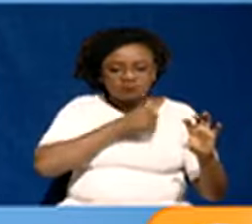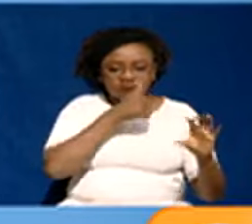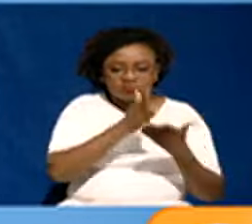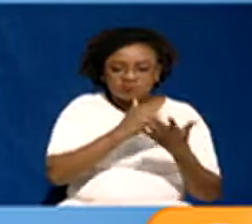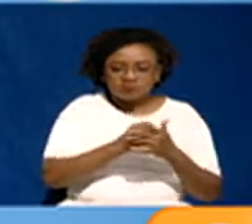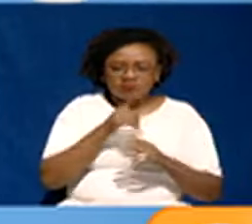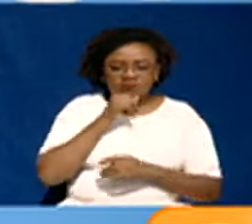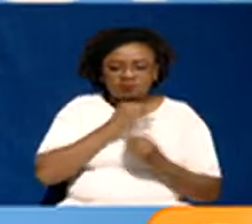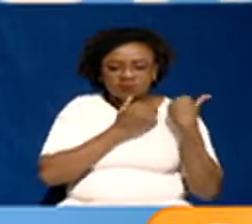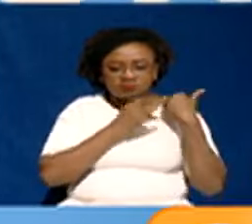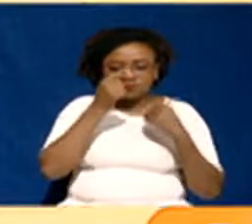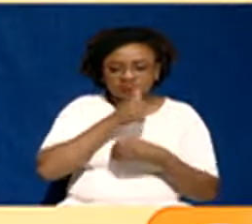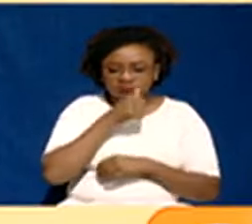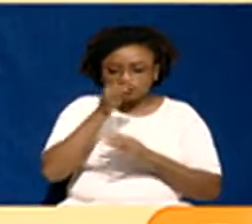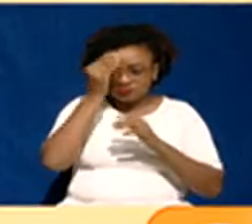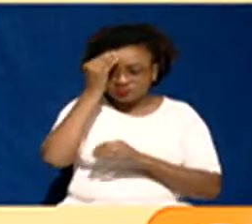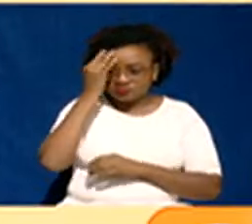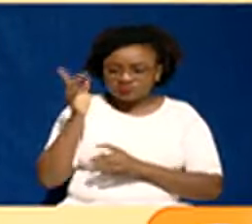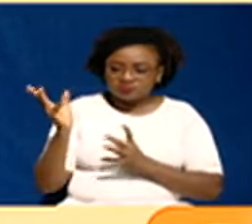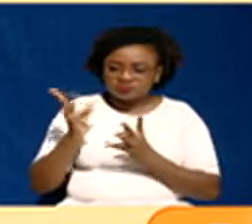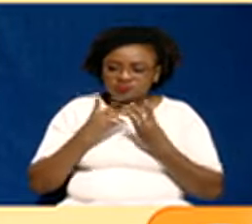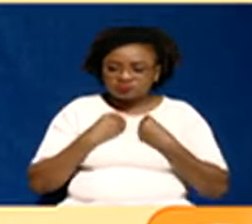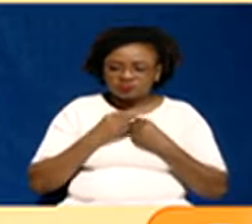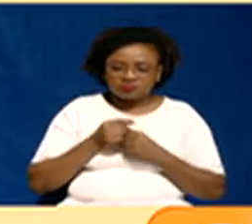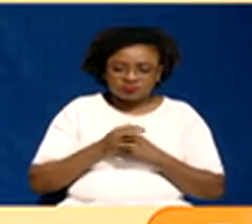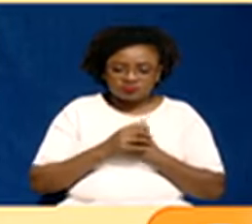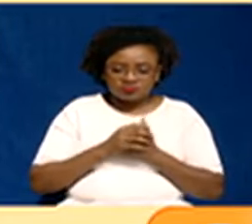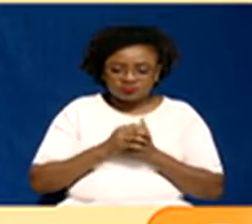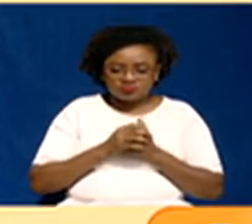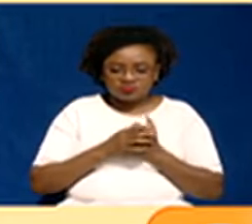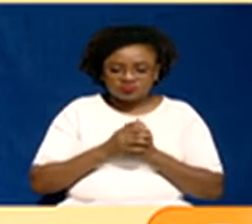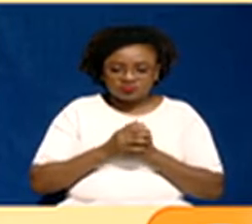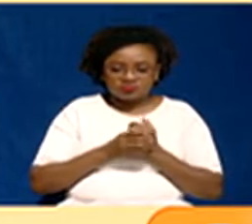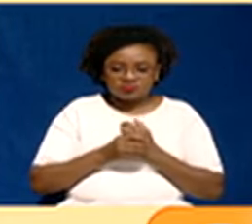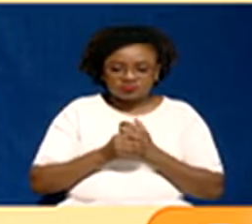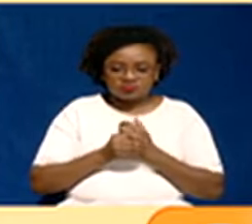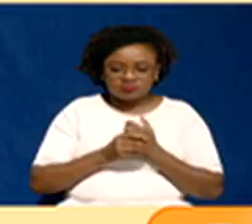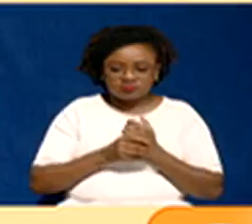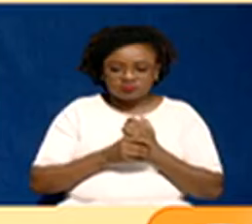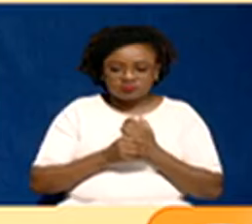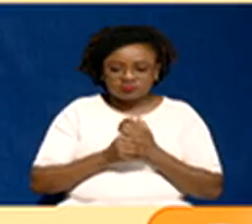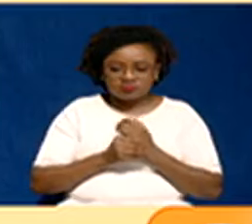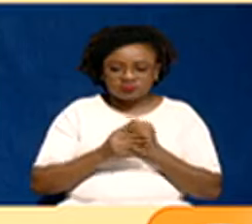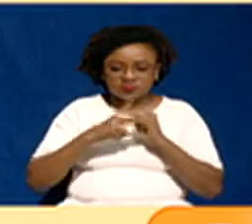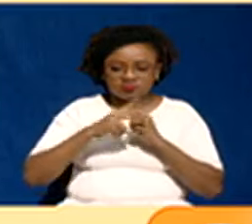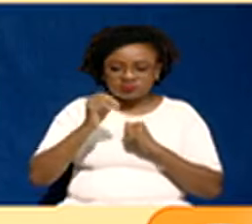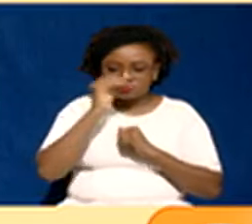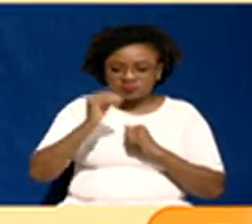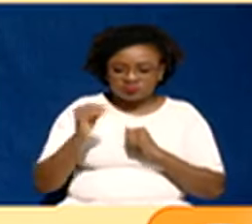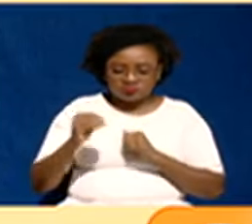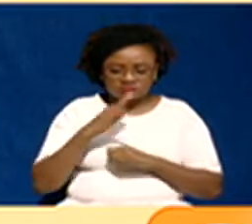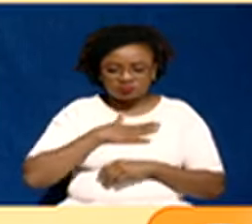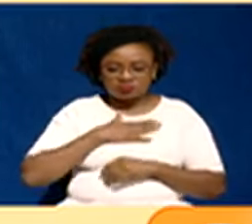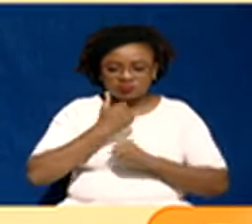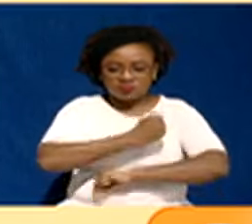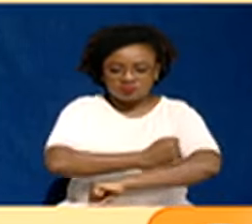of education admits as much. Meaning that almost 70% of our schools, both in primary